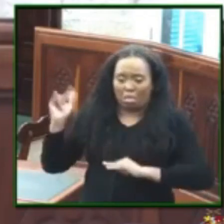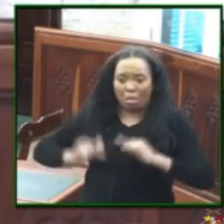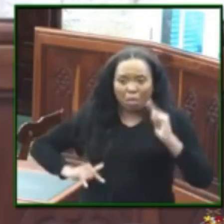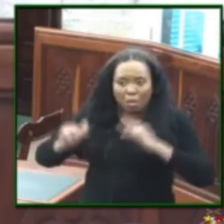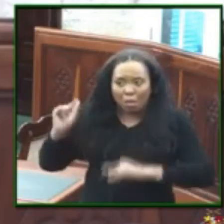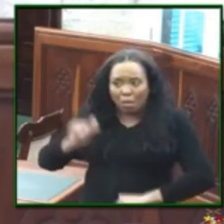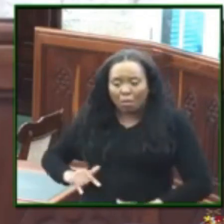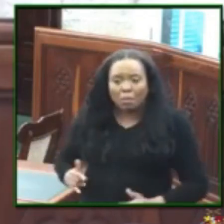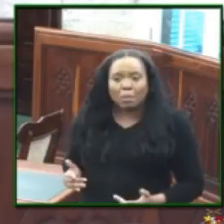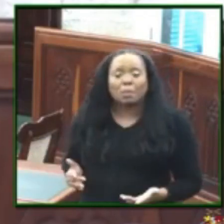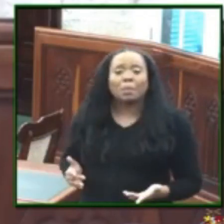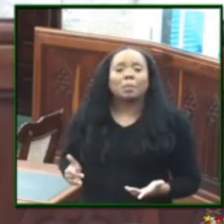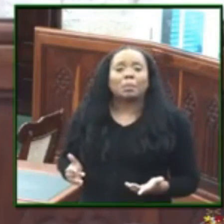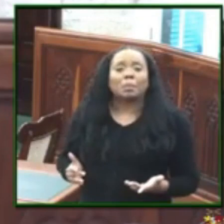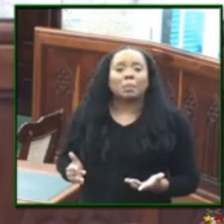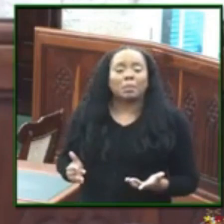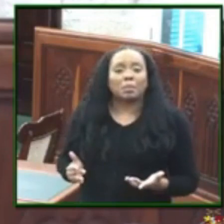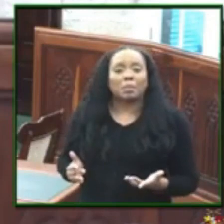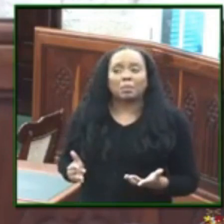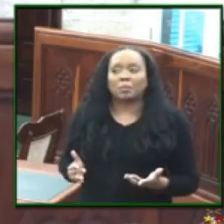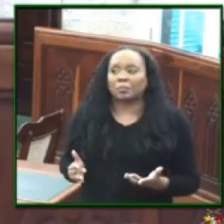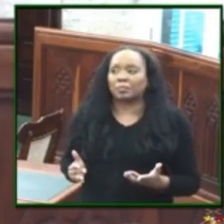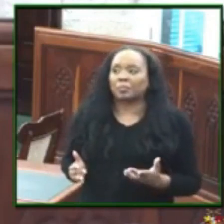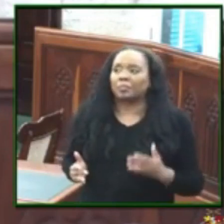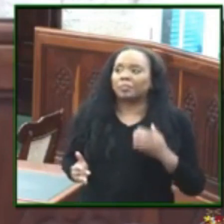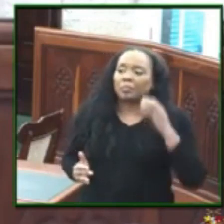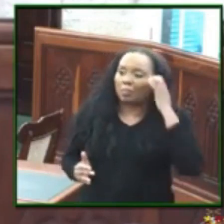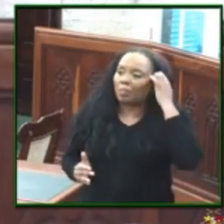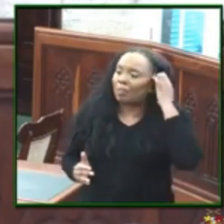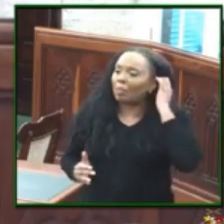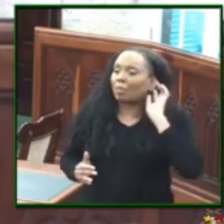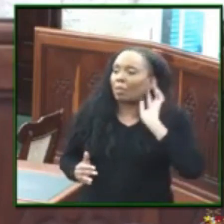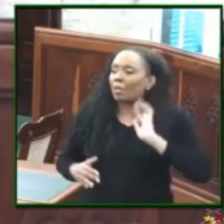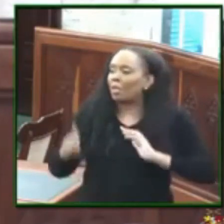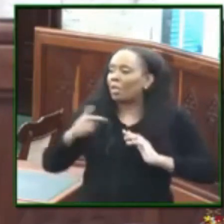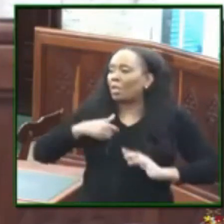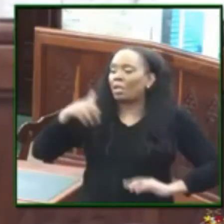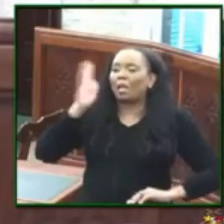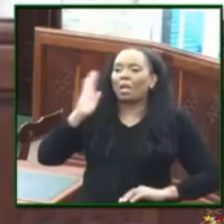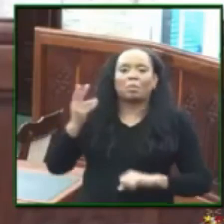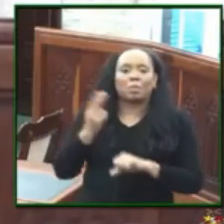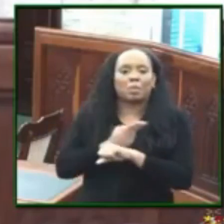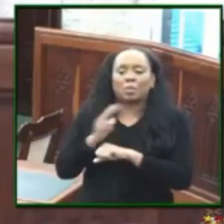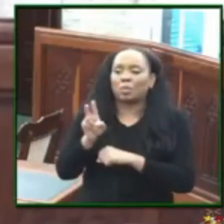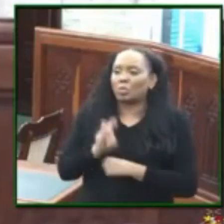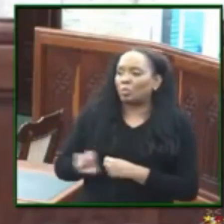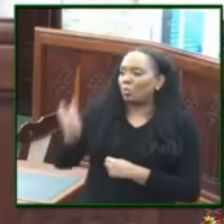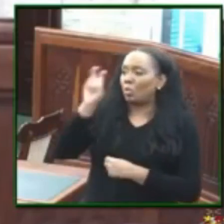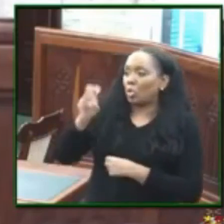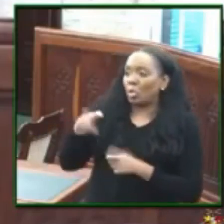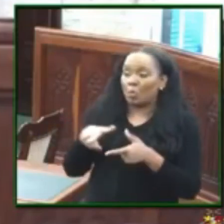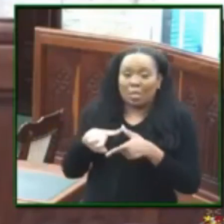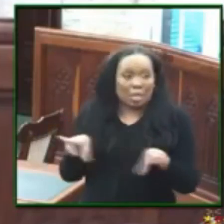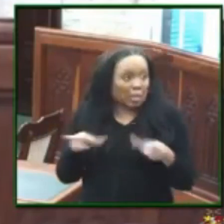the numbers, and I'm going to use the tourism language, the spend